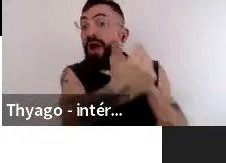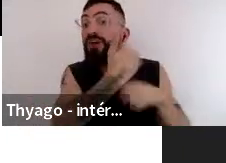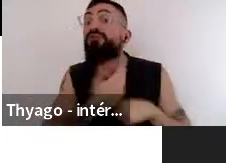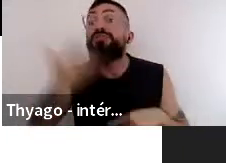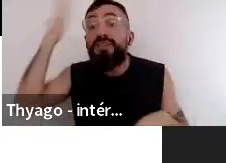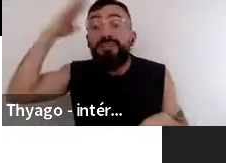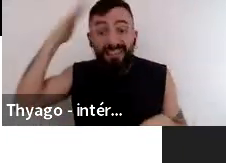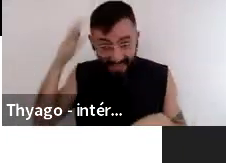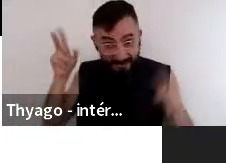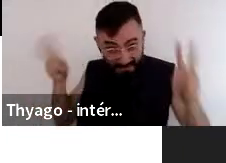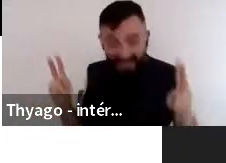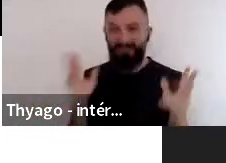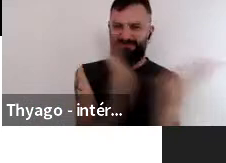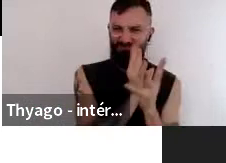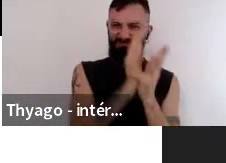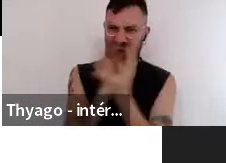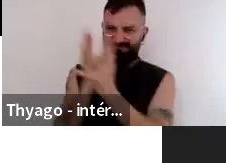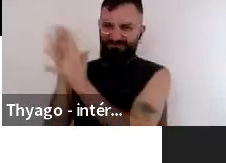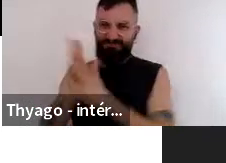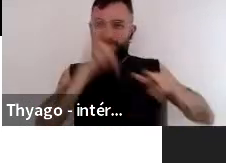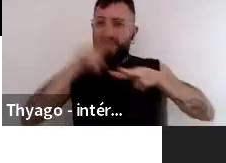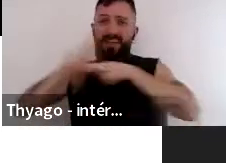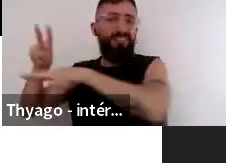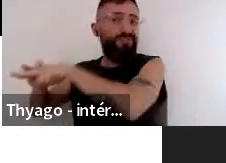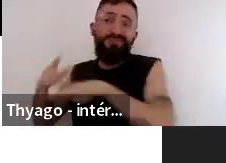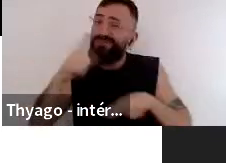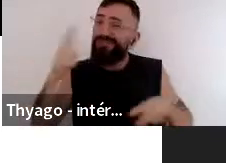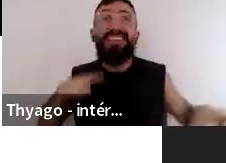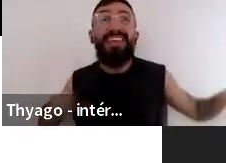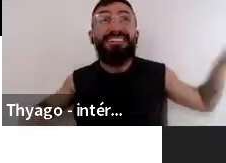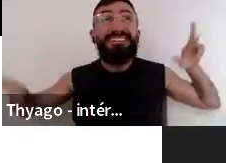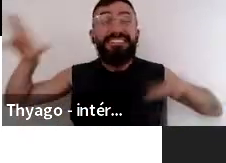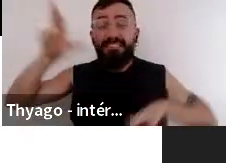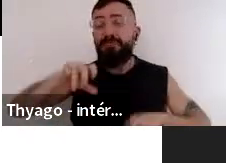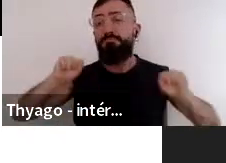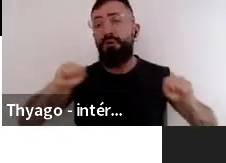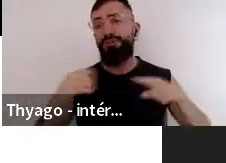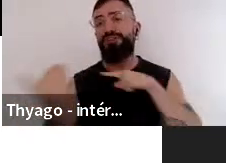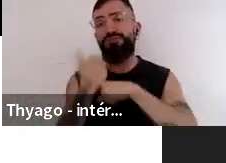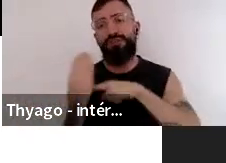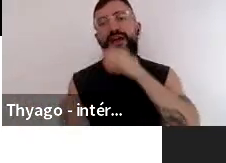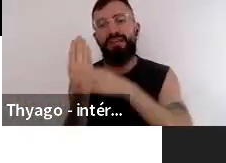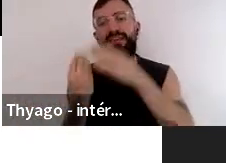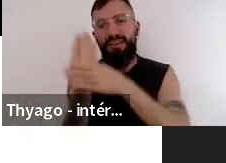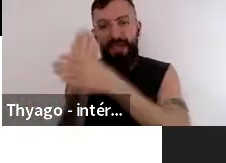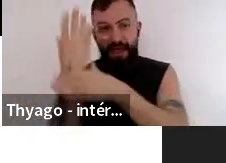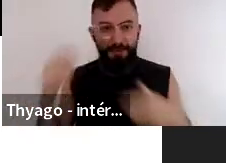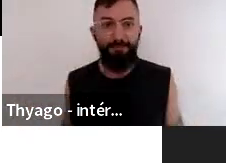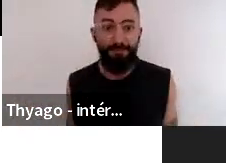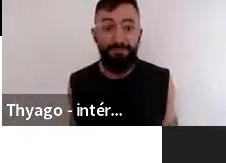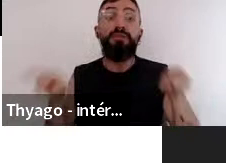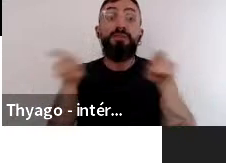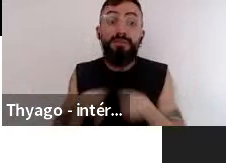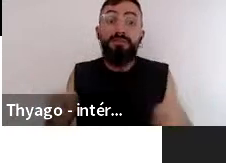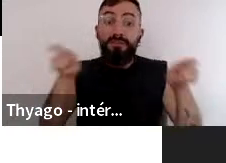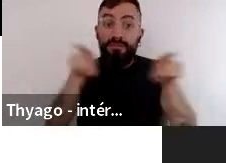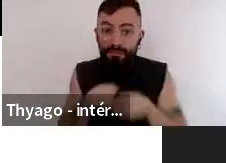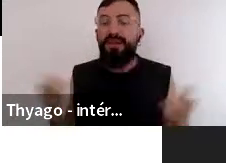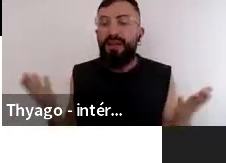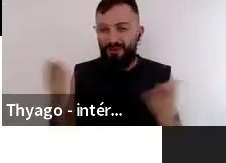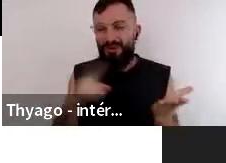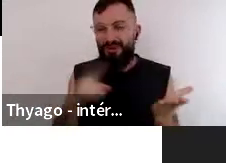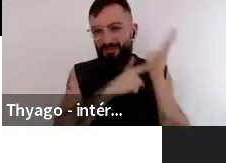happening. I also want to mention that although the presentation of our results here